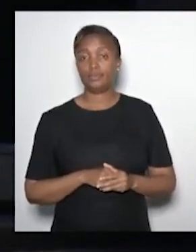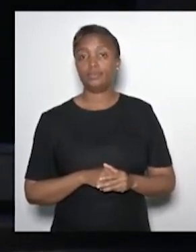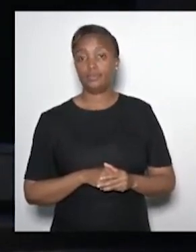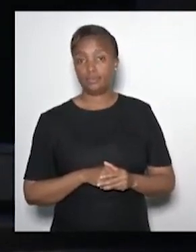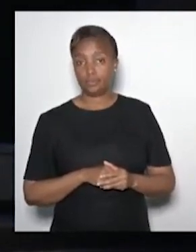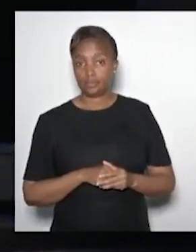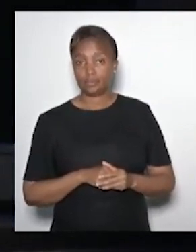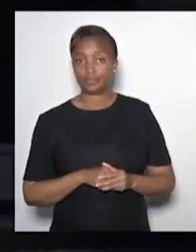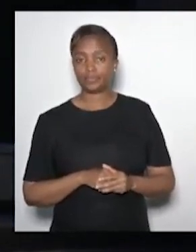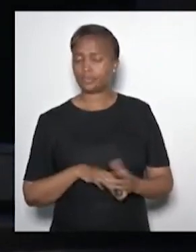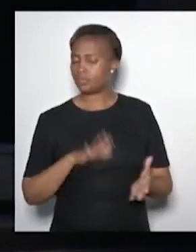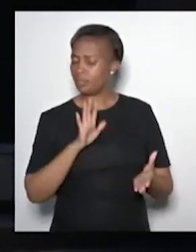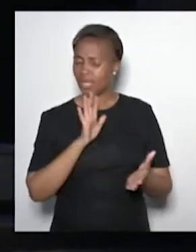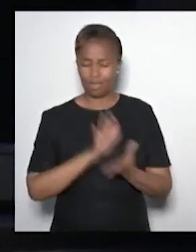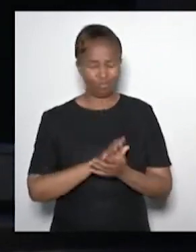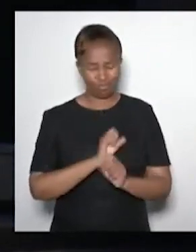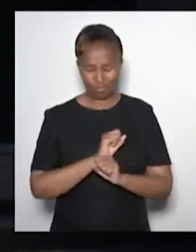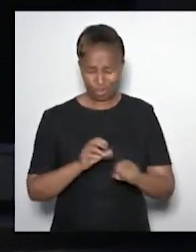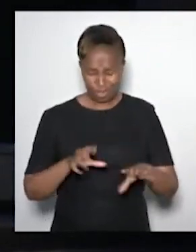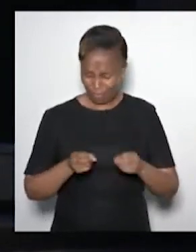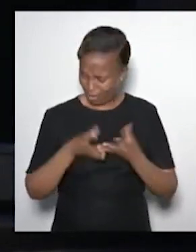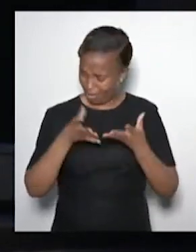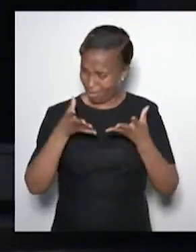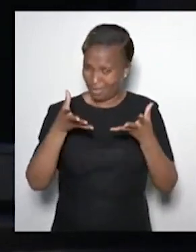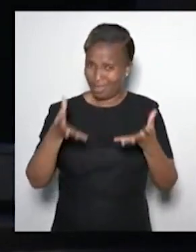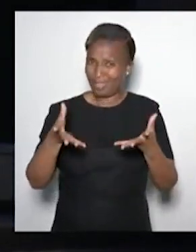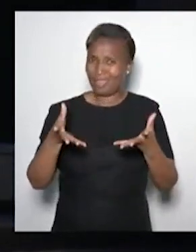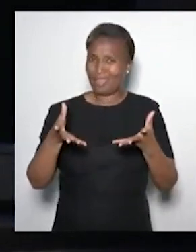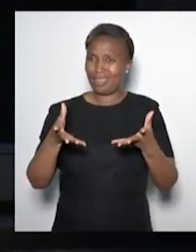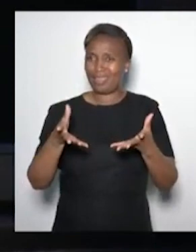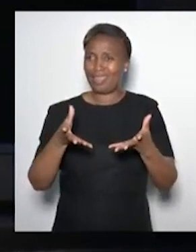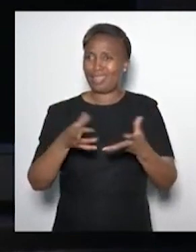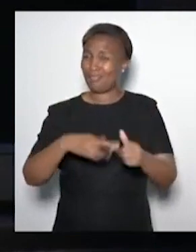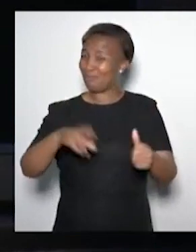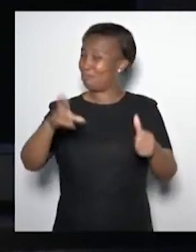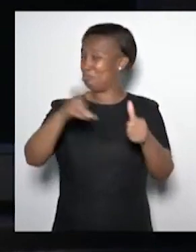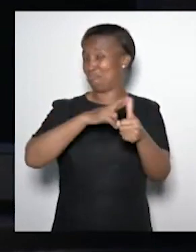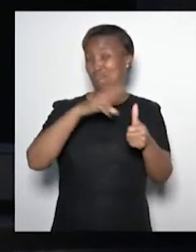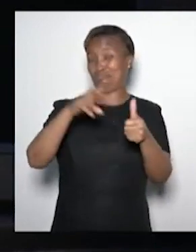And we don't give it in a reactionary manner.